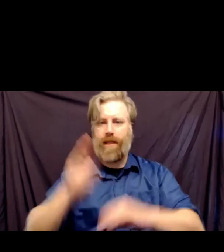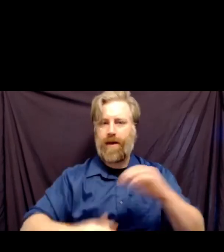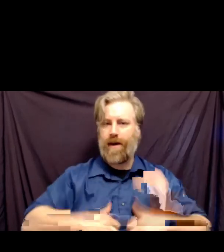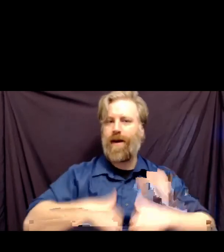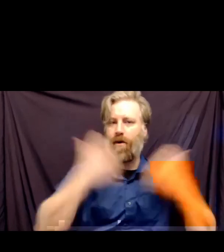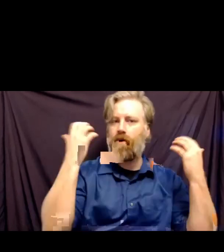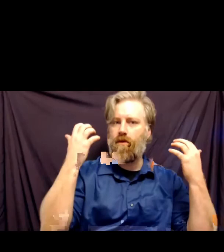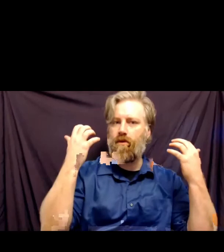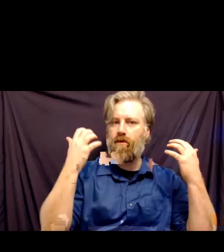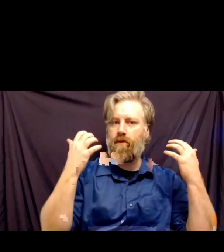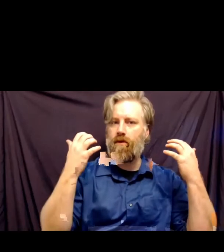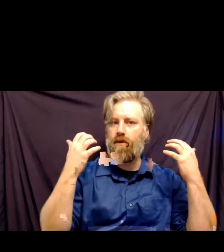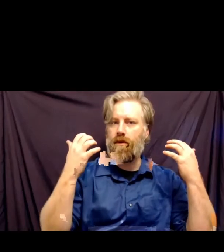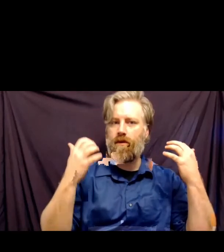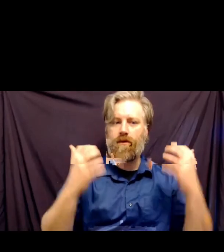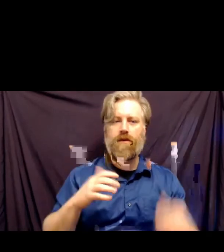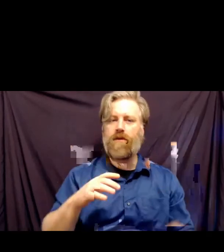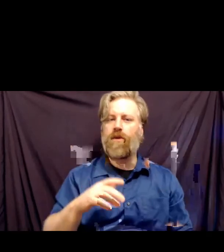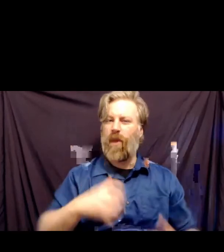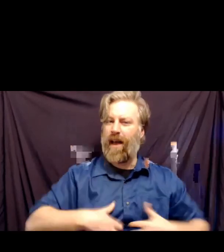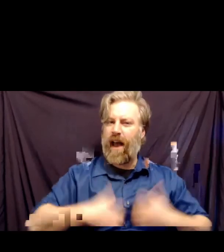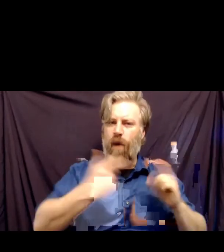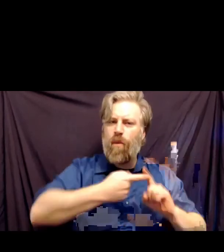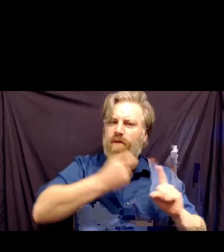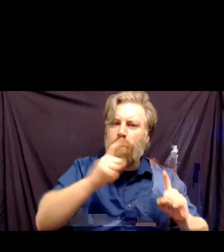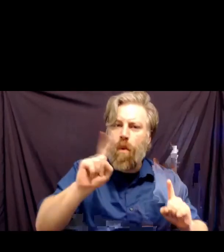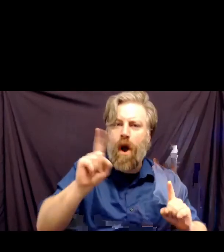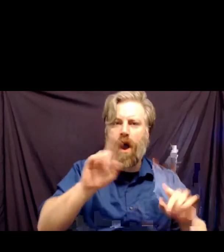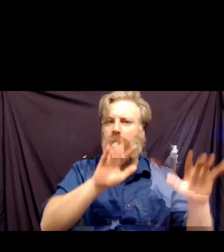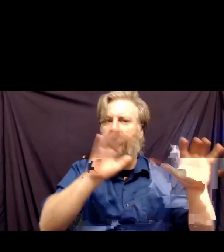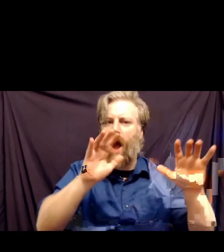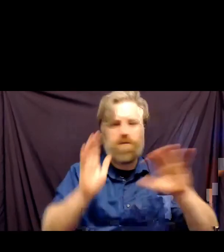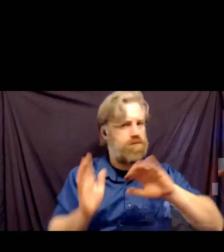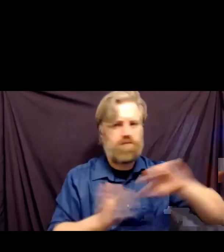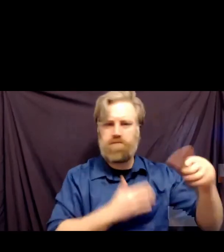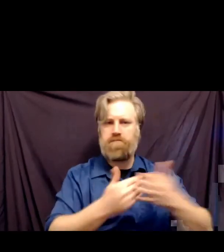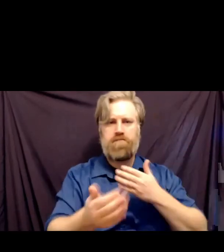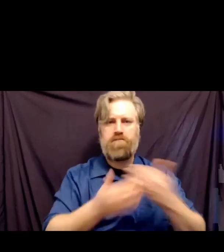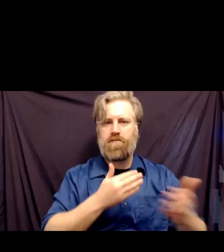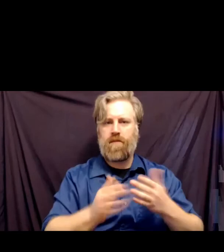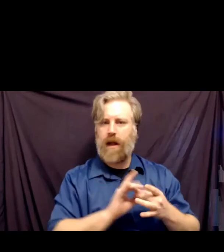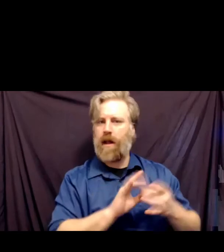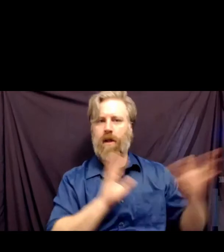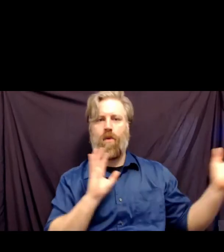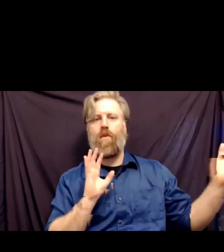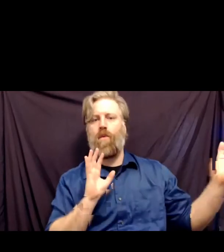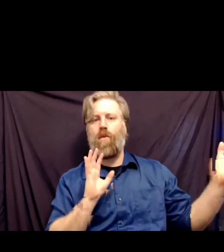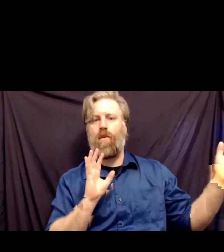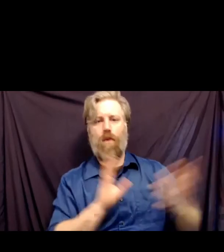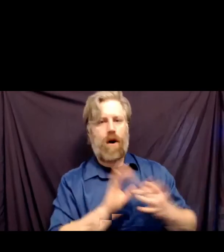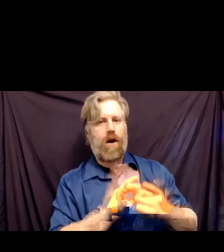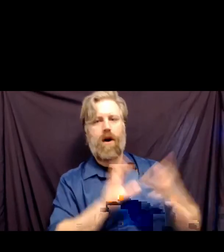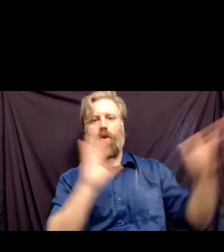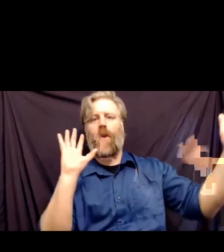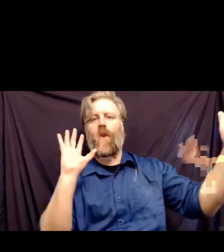to even know the source of the anger or whatever. We just let go of it. So we just focus on letting go of